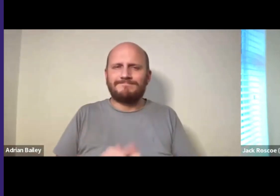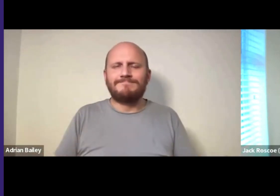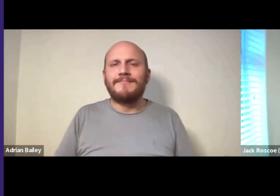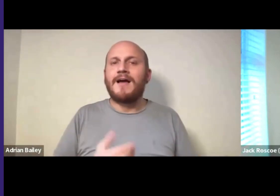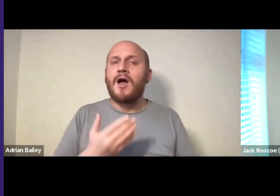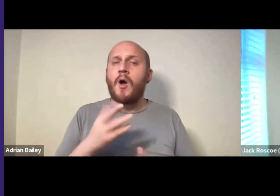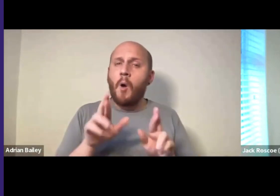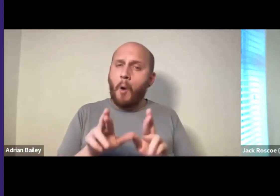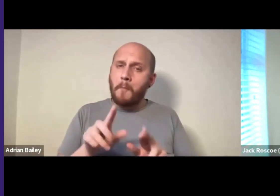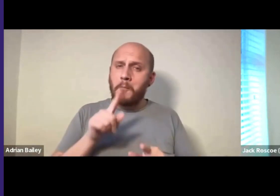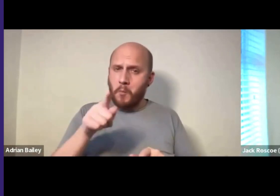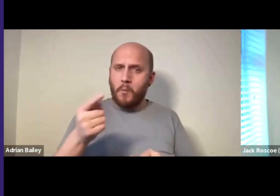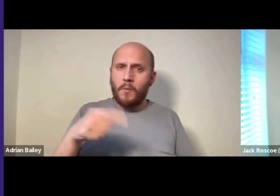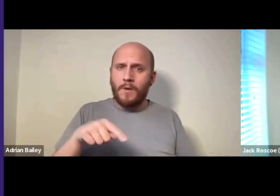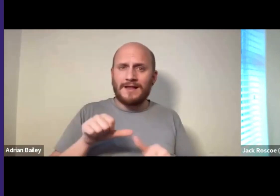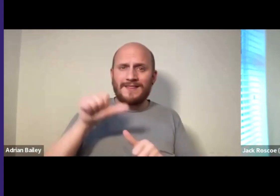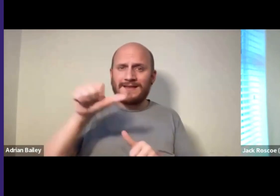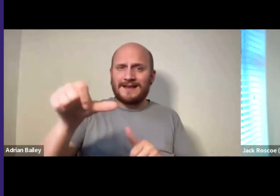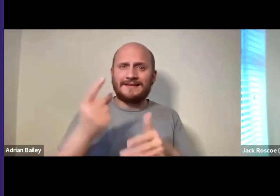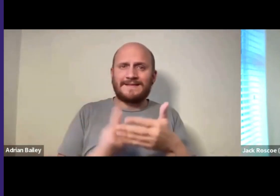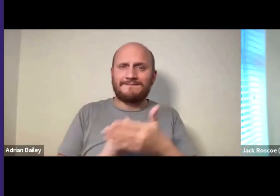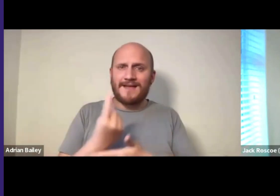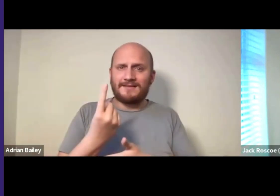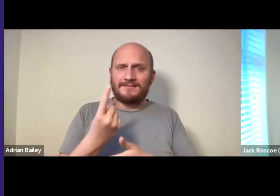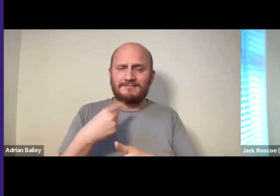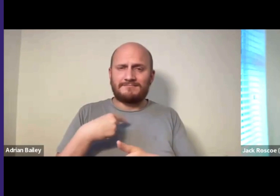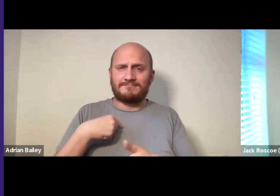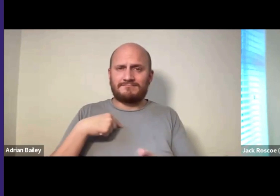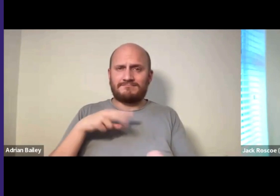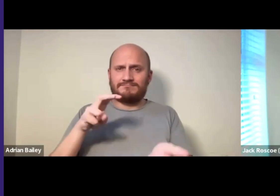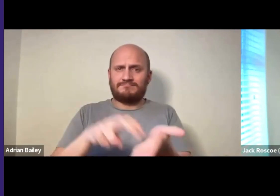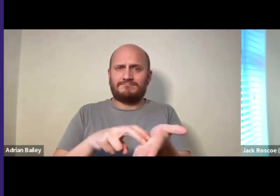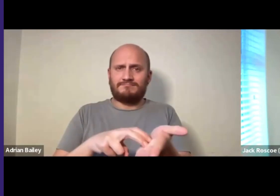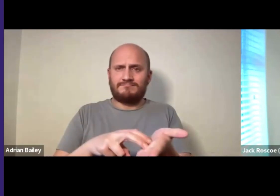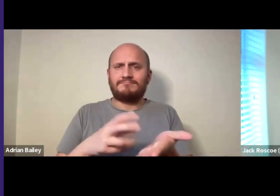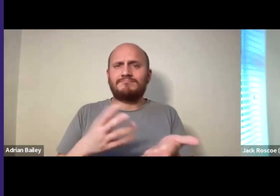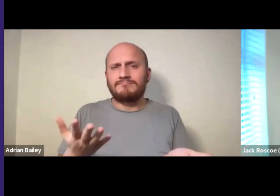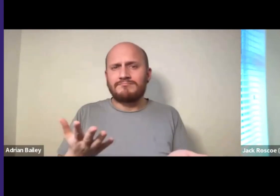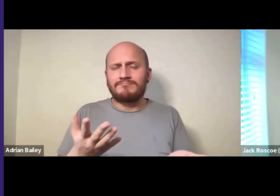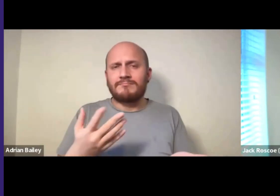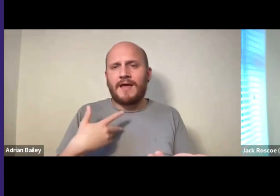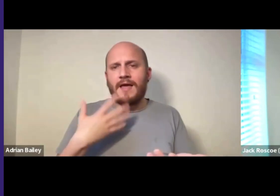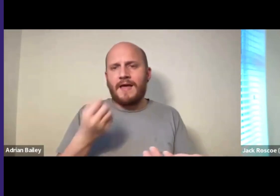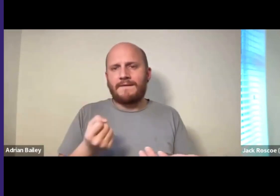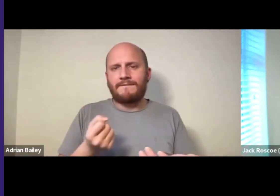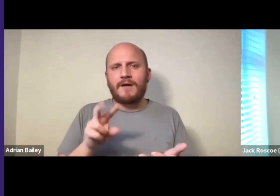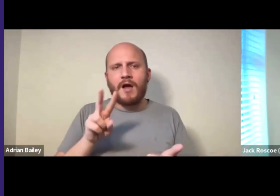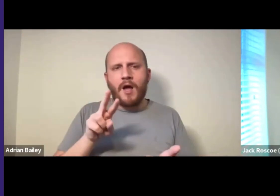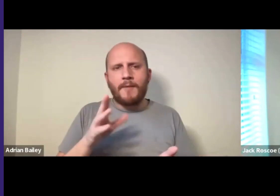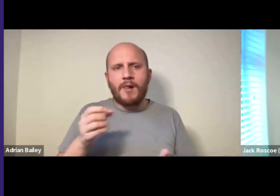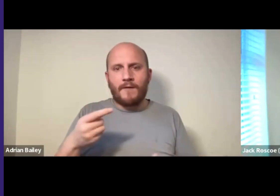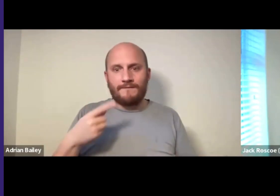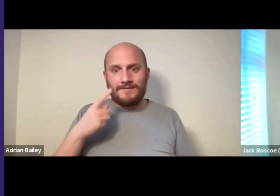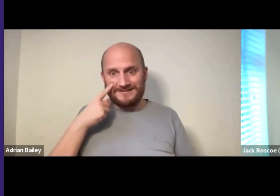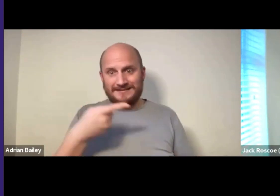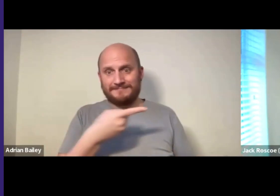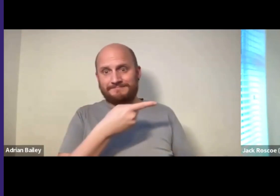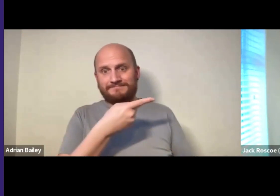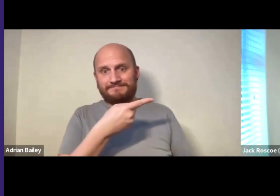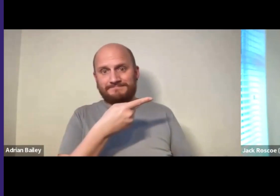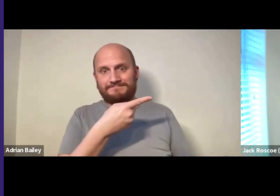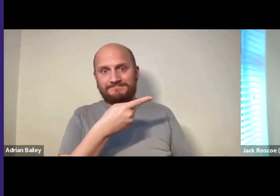our next event. I have a couple of slides just to share with